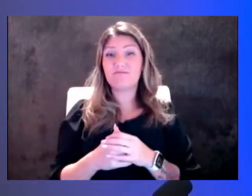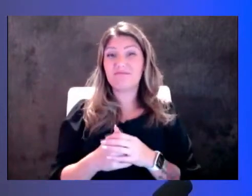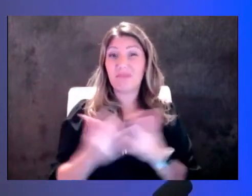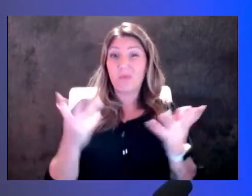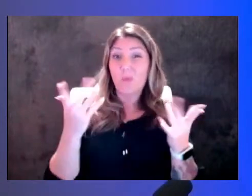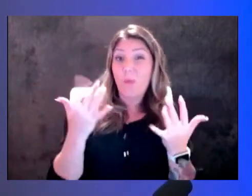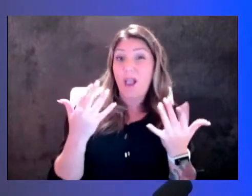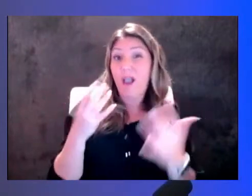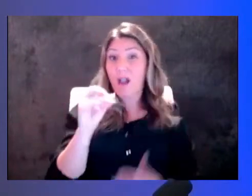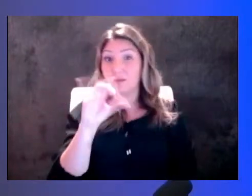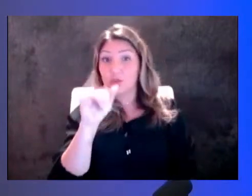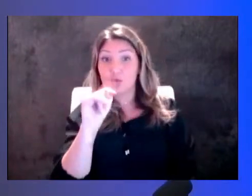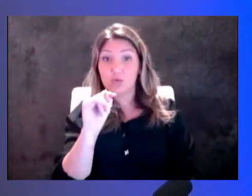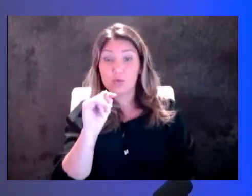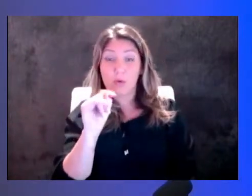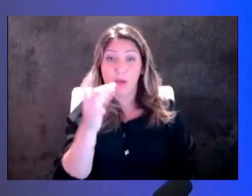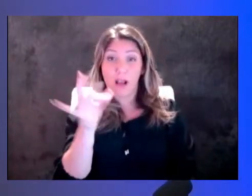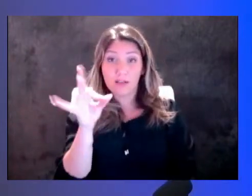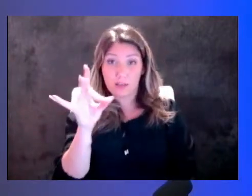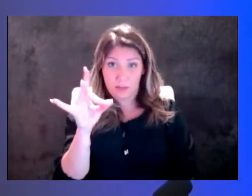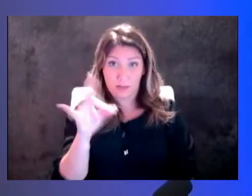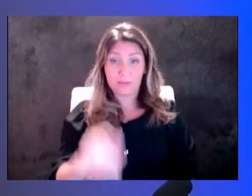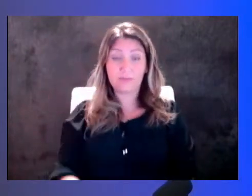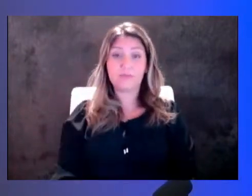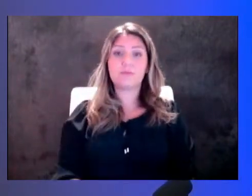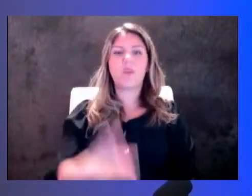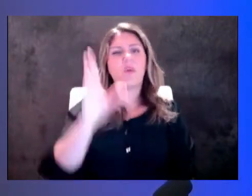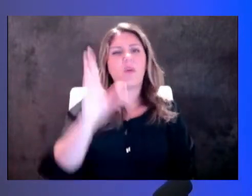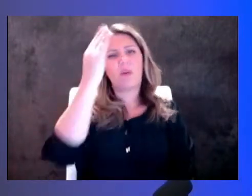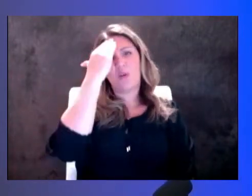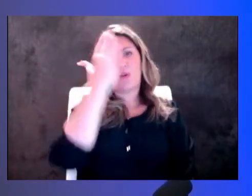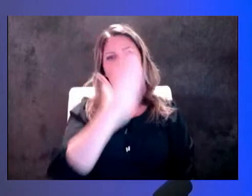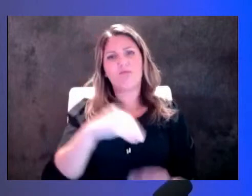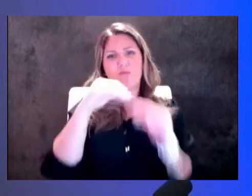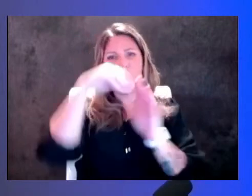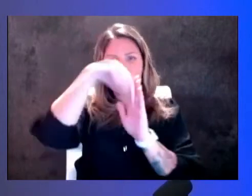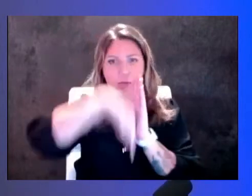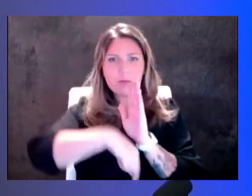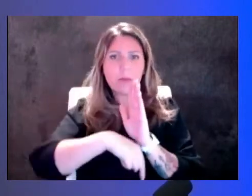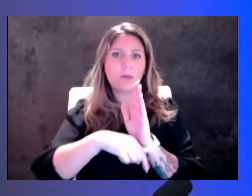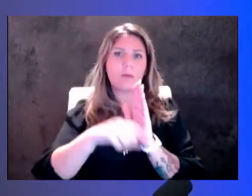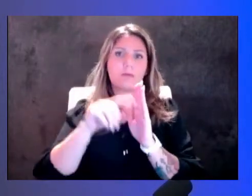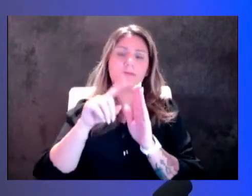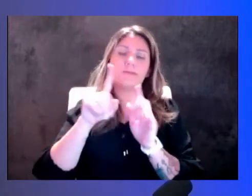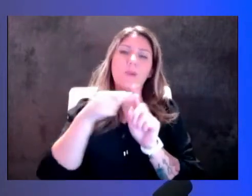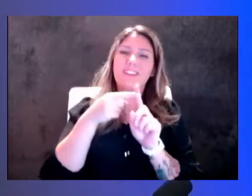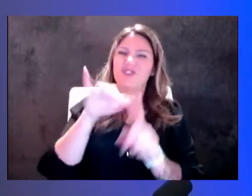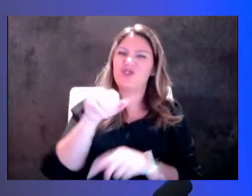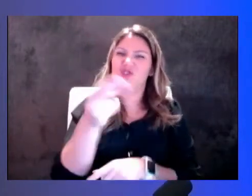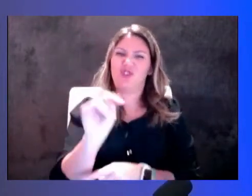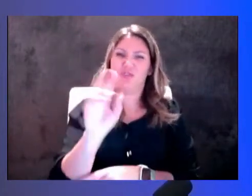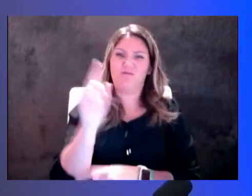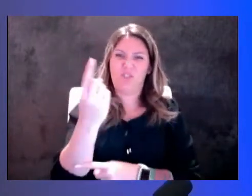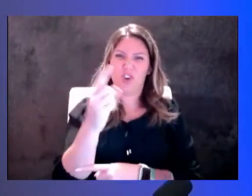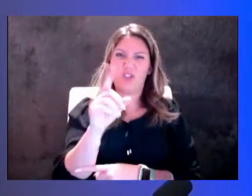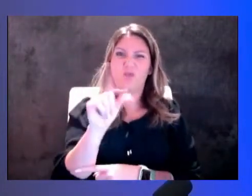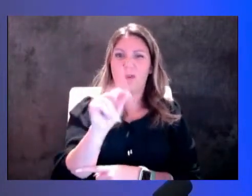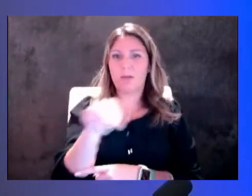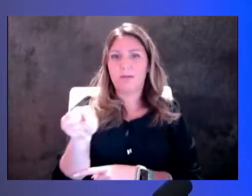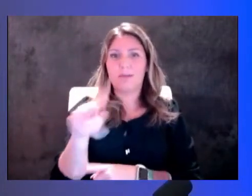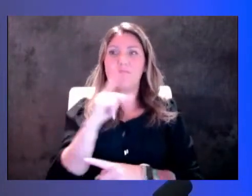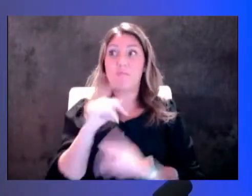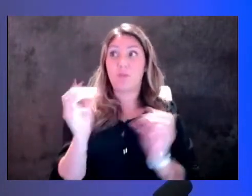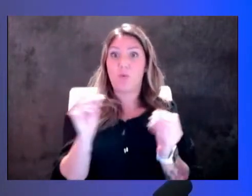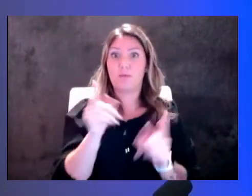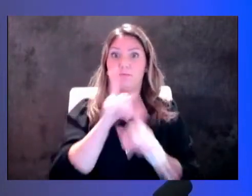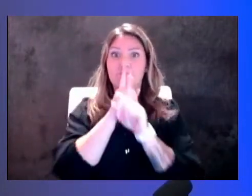and then we will know better by then what we need to do by January 1. So no one's making any comments out, so we don't